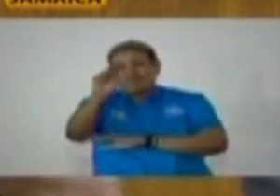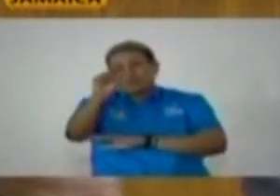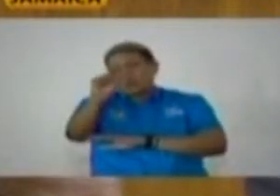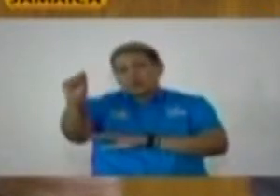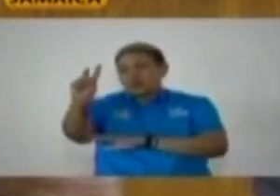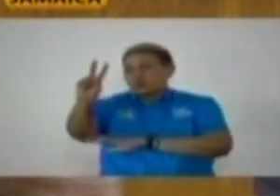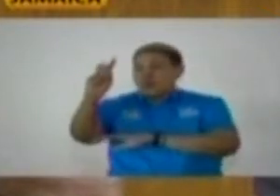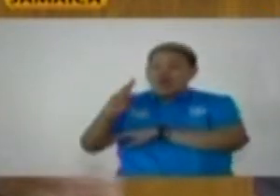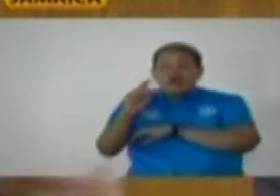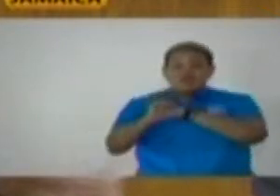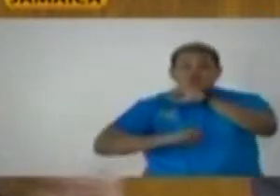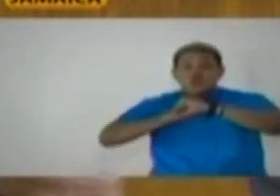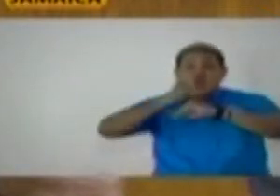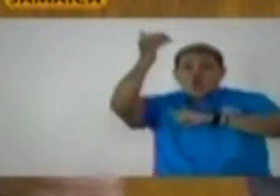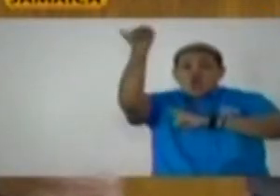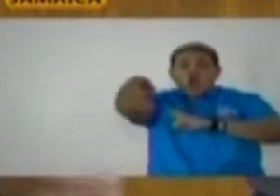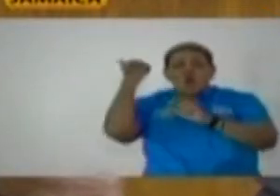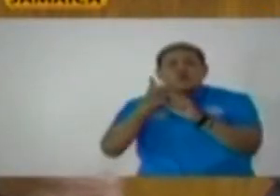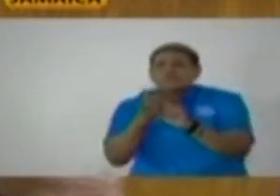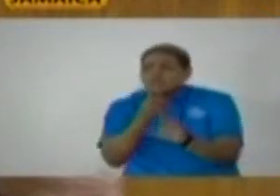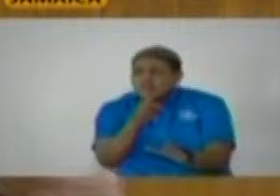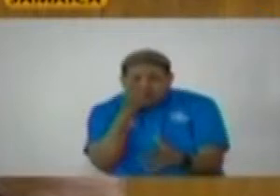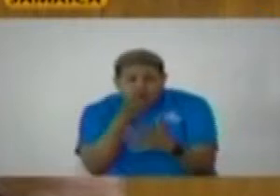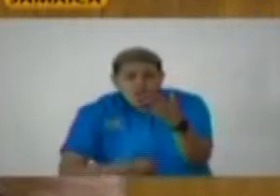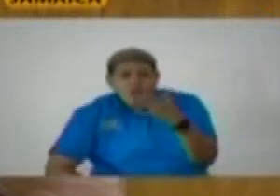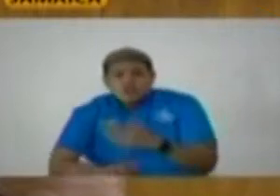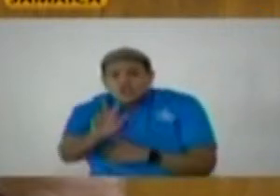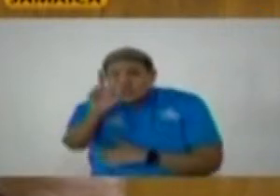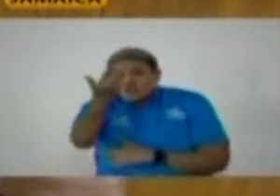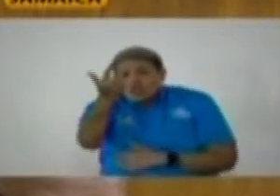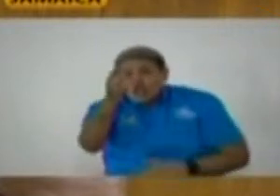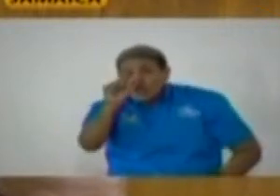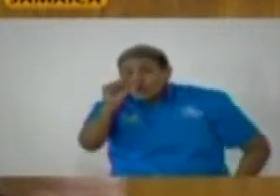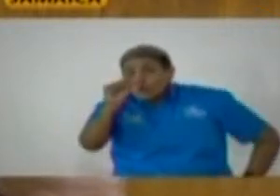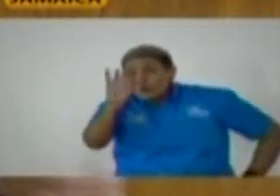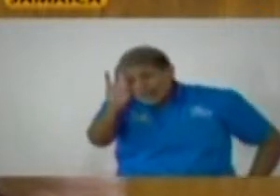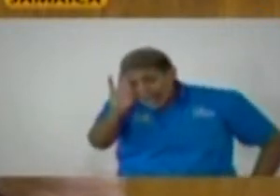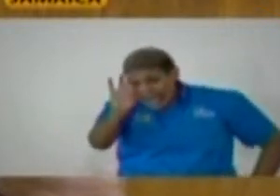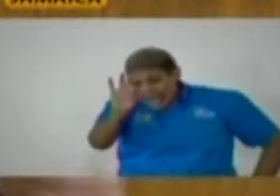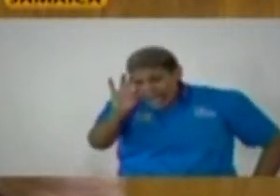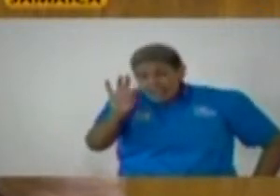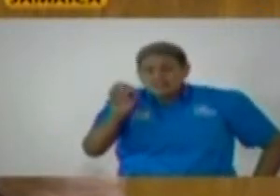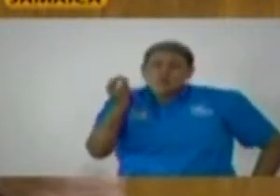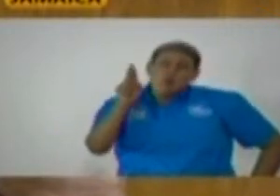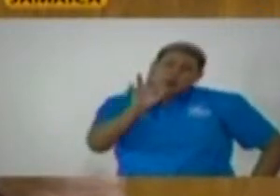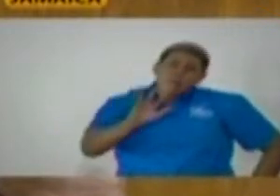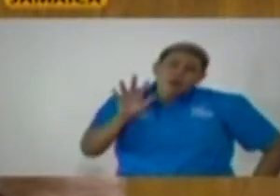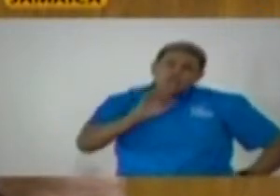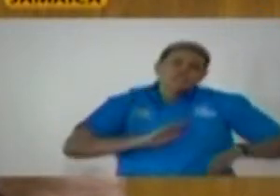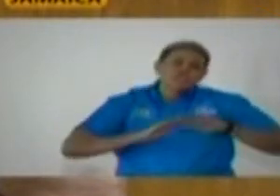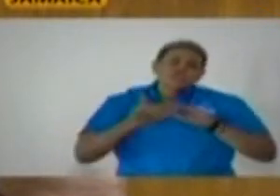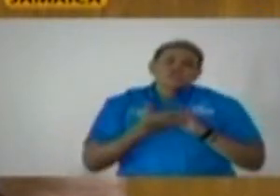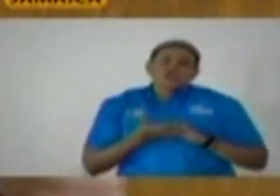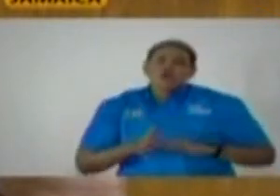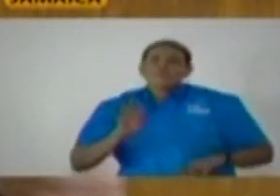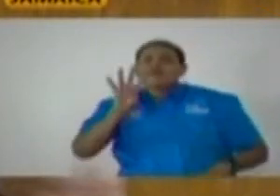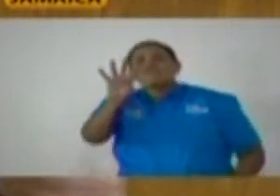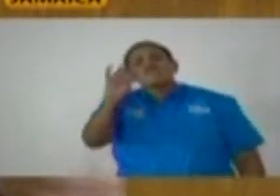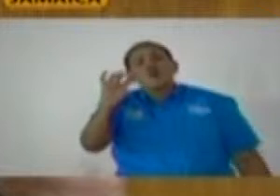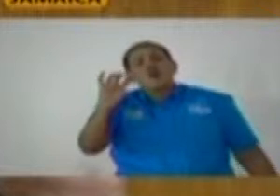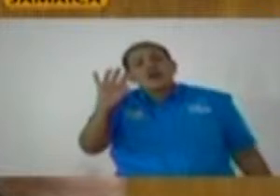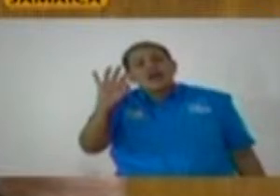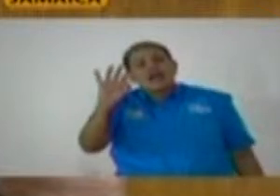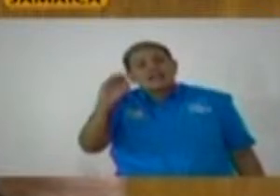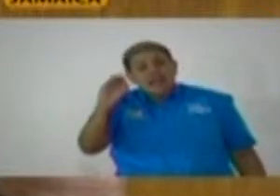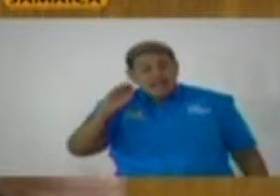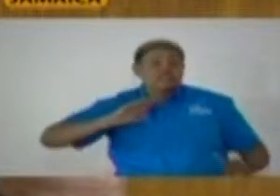2.5 years ago, it costs $3.29 or approximately Jamaican